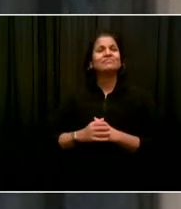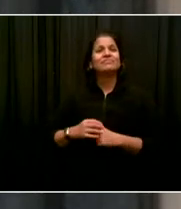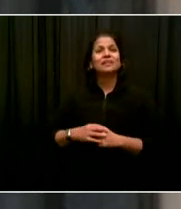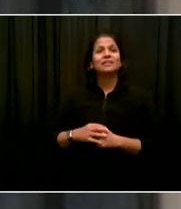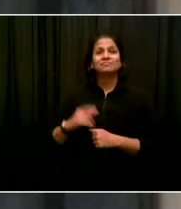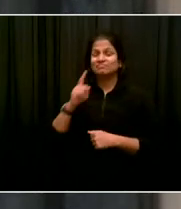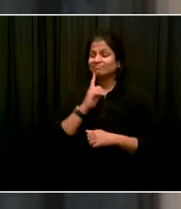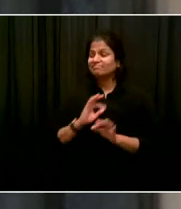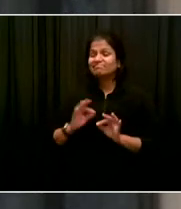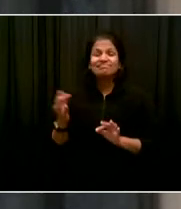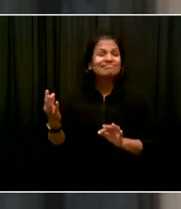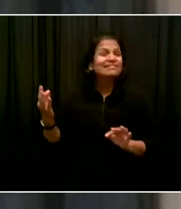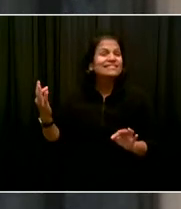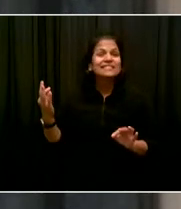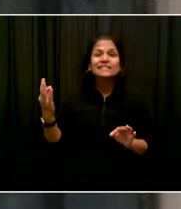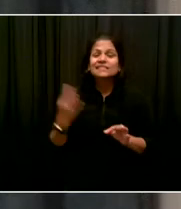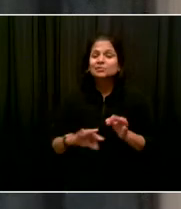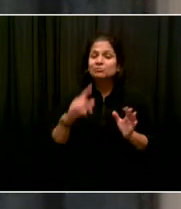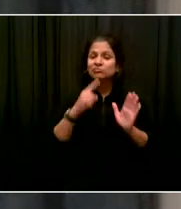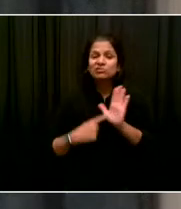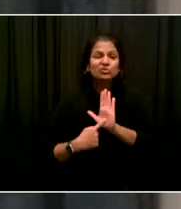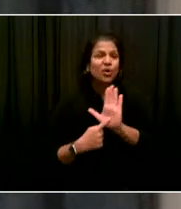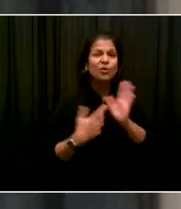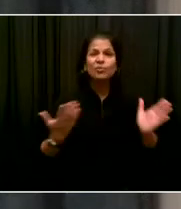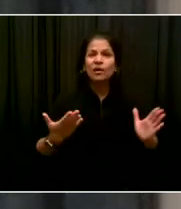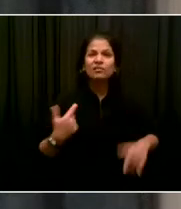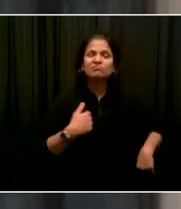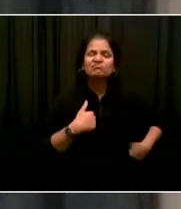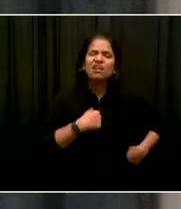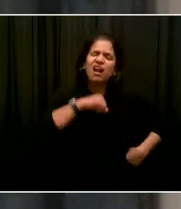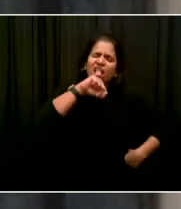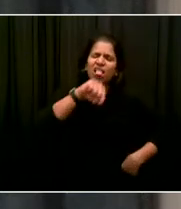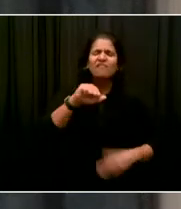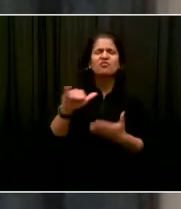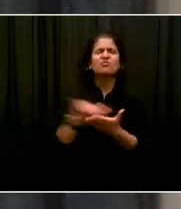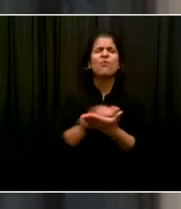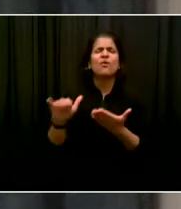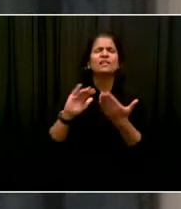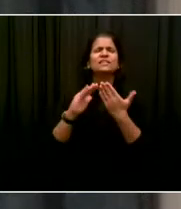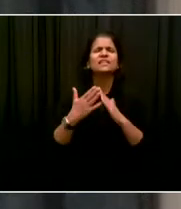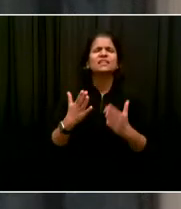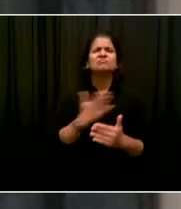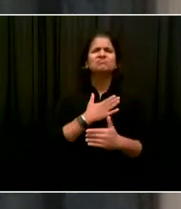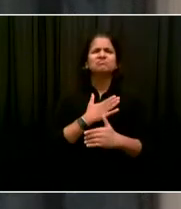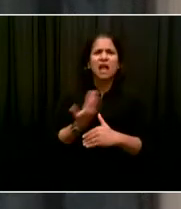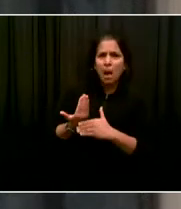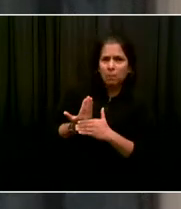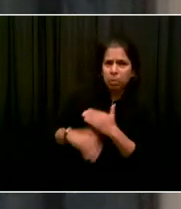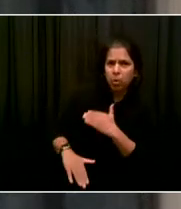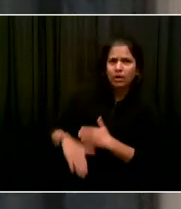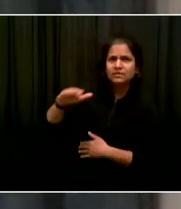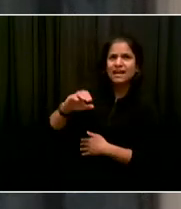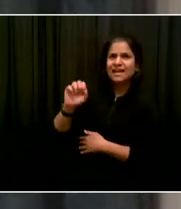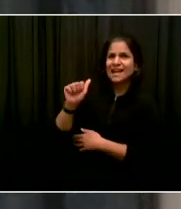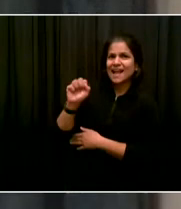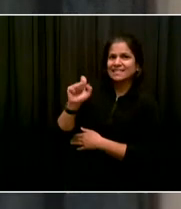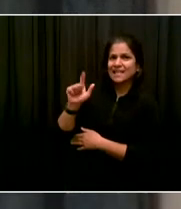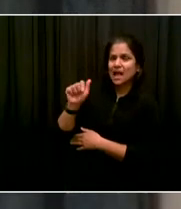was born in Atlanta, Georgia, but moved to Brooklyn, New York when I was 2 years old. Went